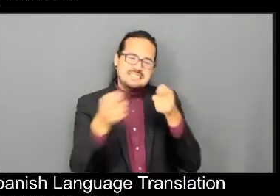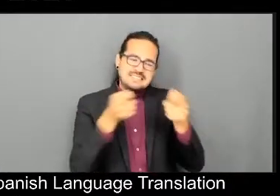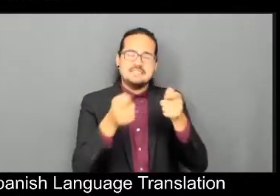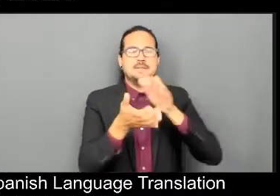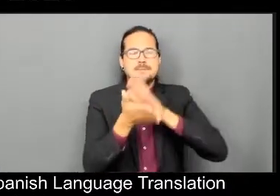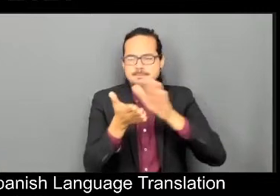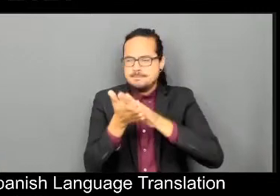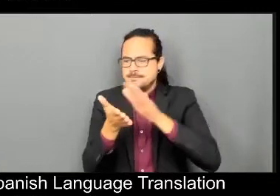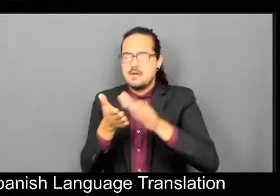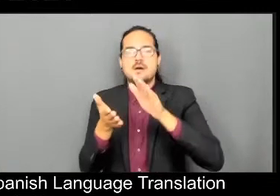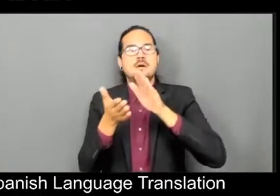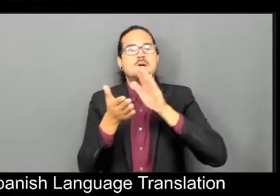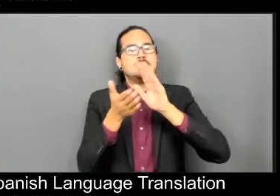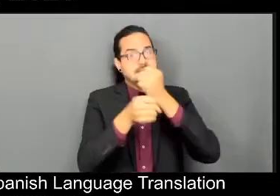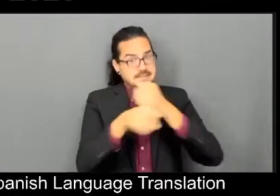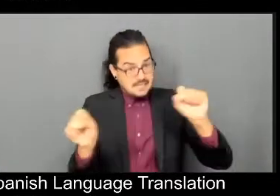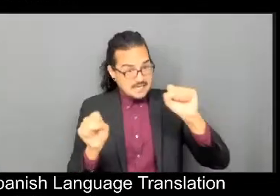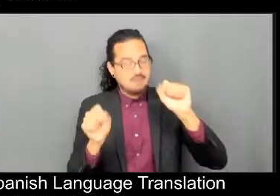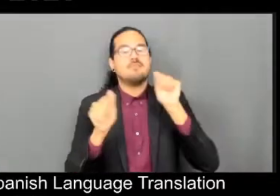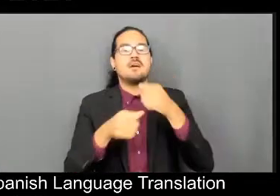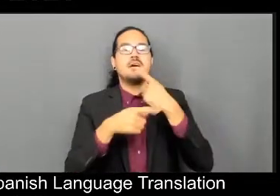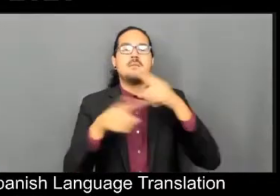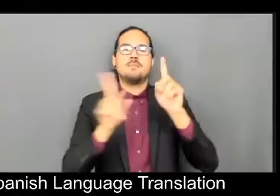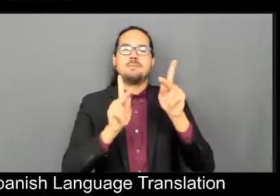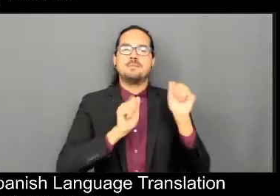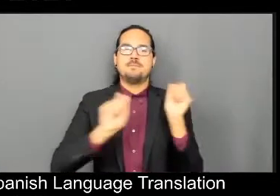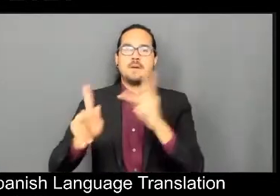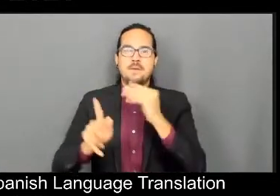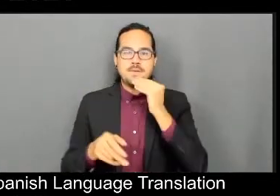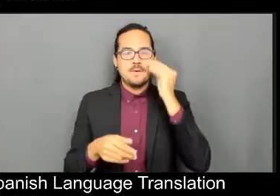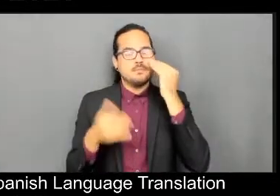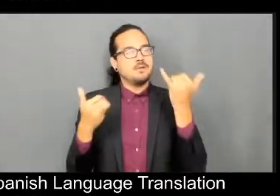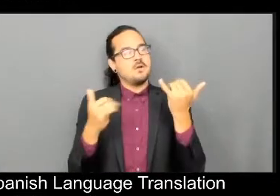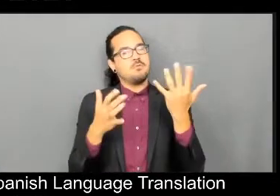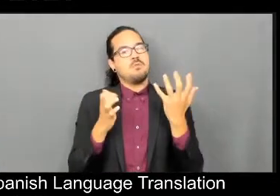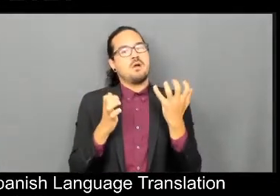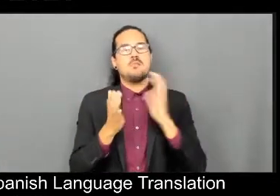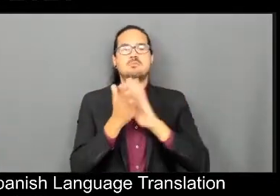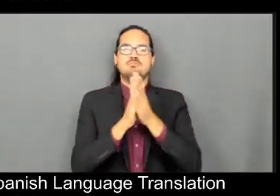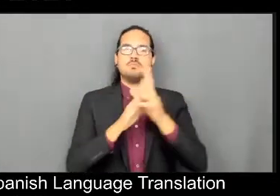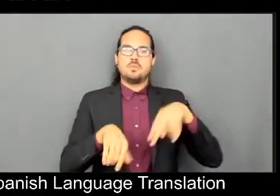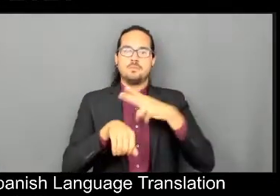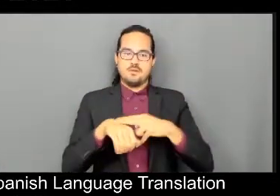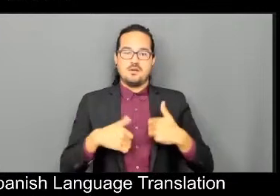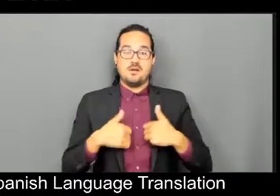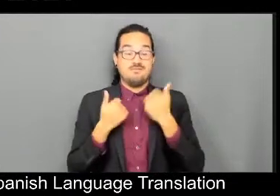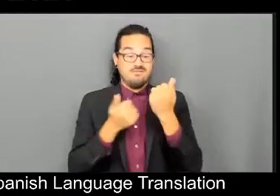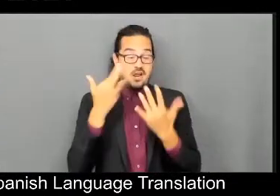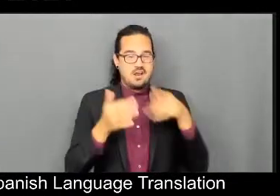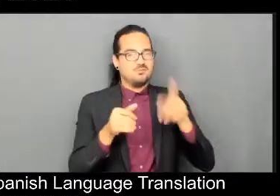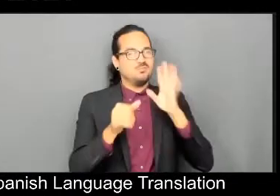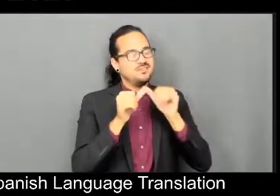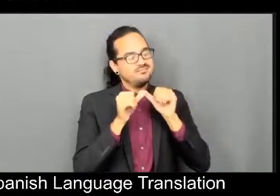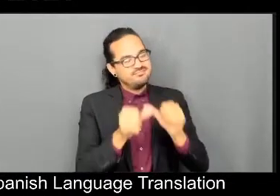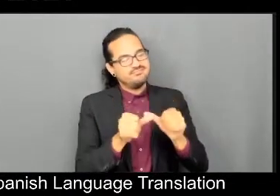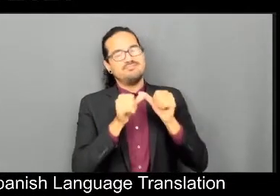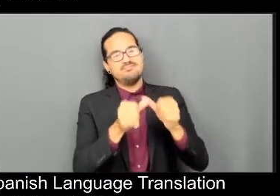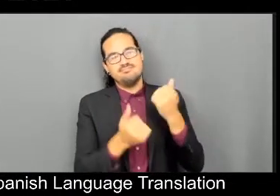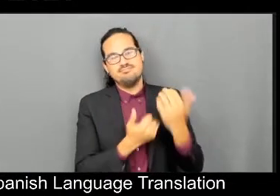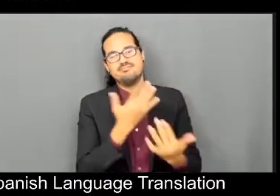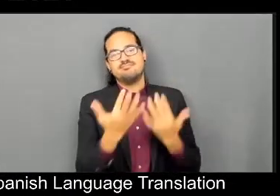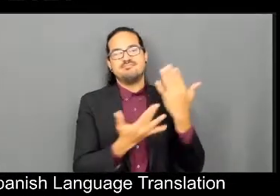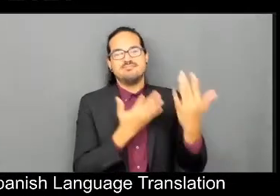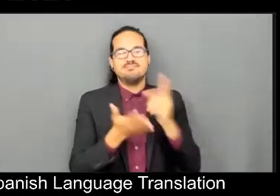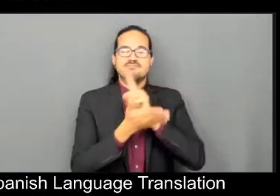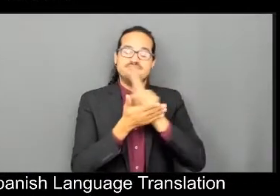of normalcy. This fire is going to be with us for a while, though, and that's important to remember. We've got several weeks ahead of us, a lot of work to be